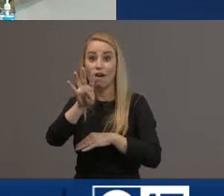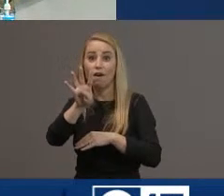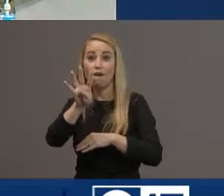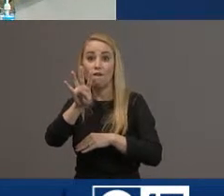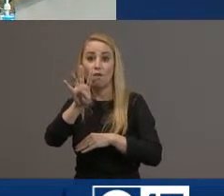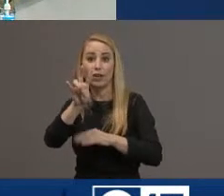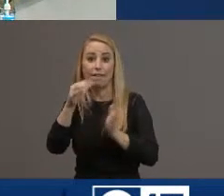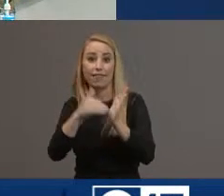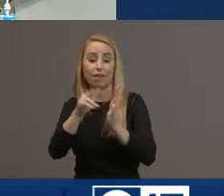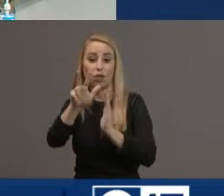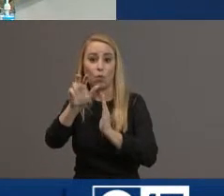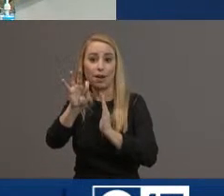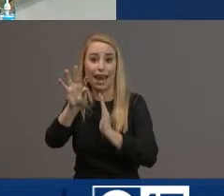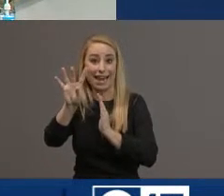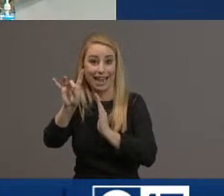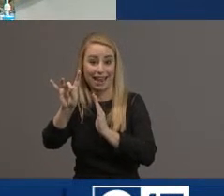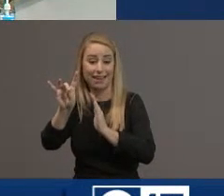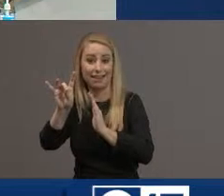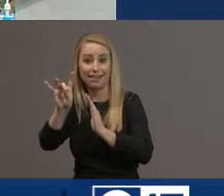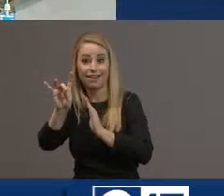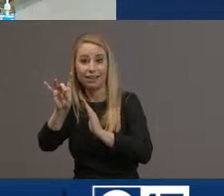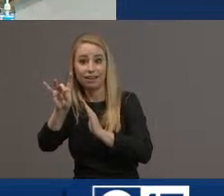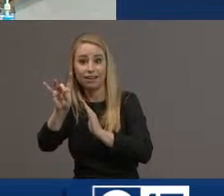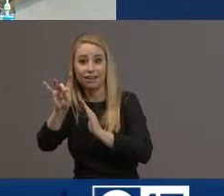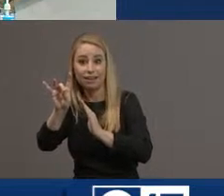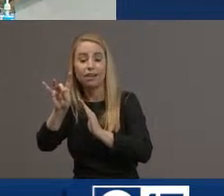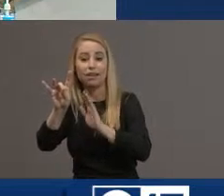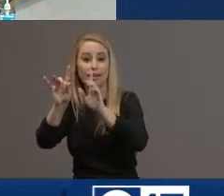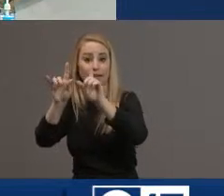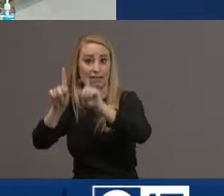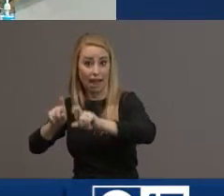47,398 tests completed. Today, over